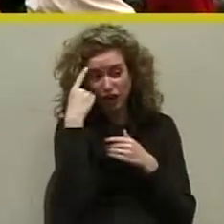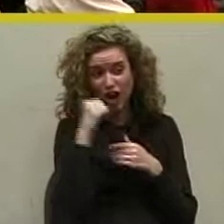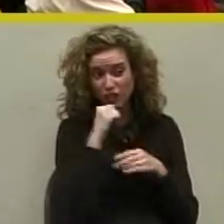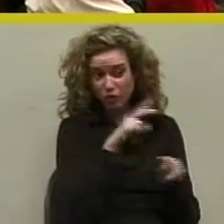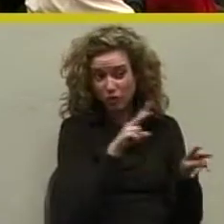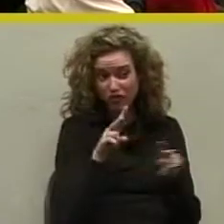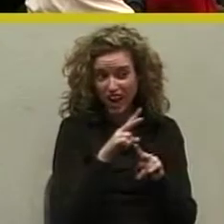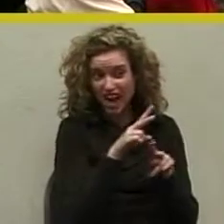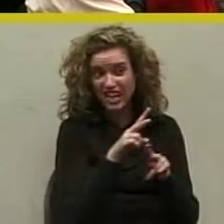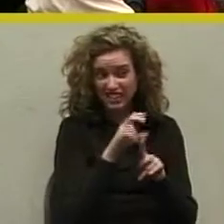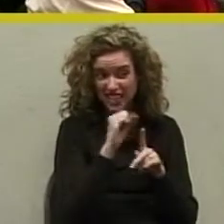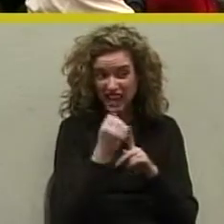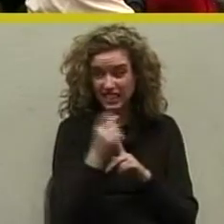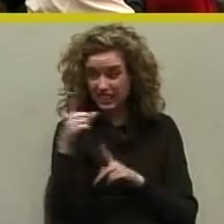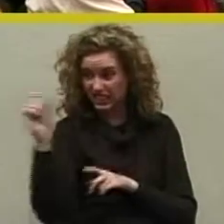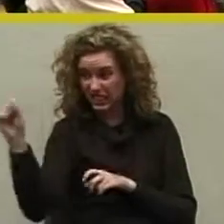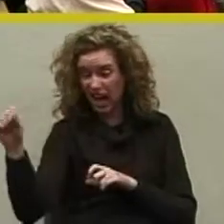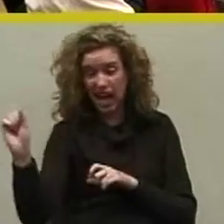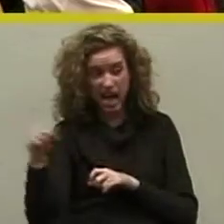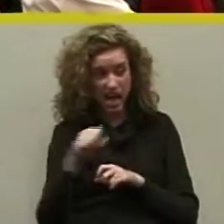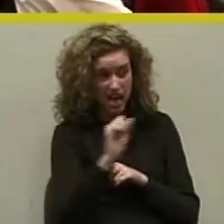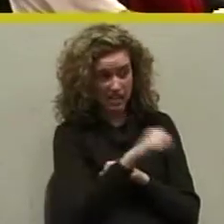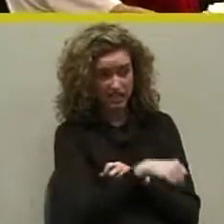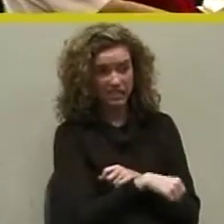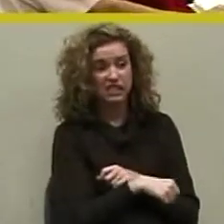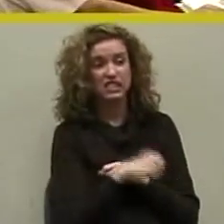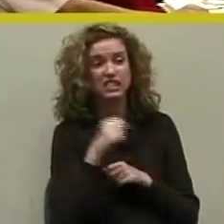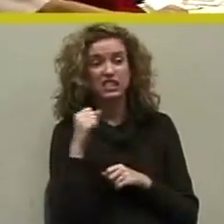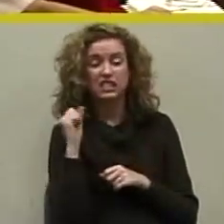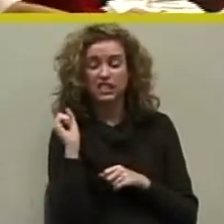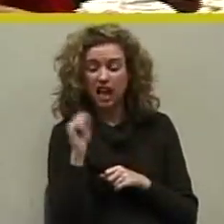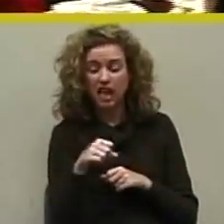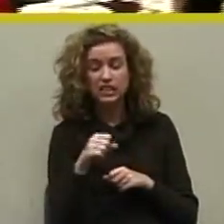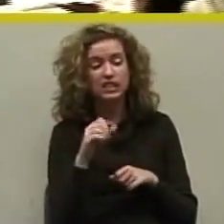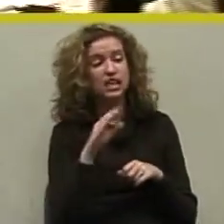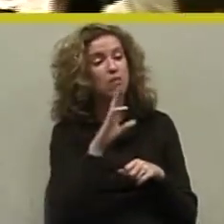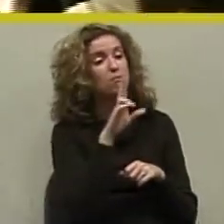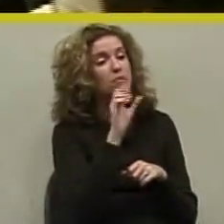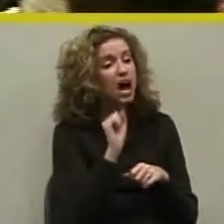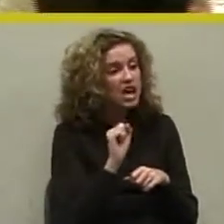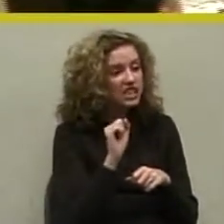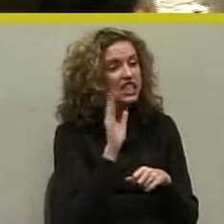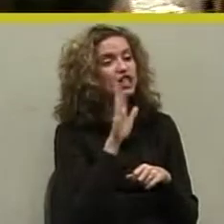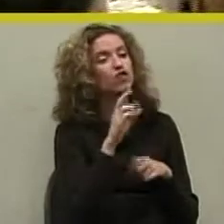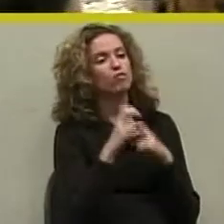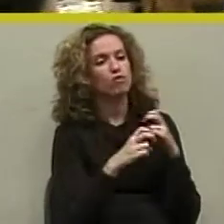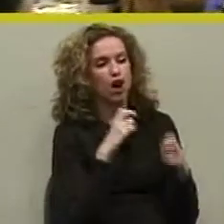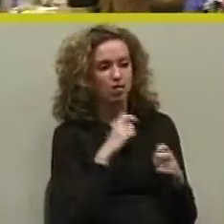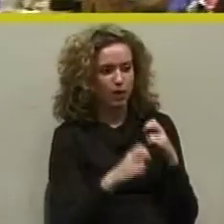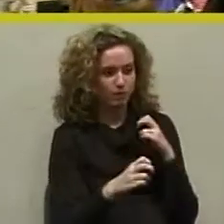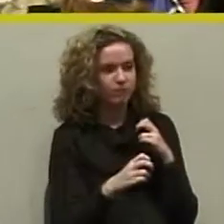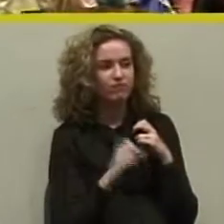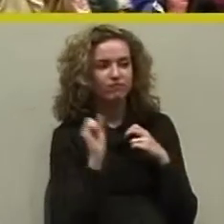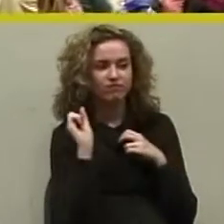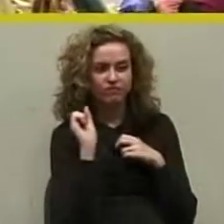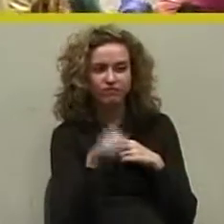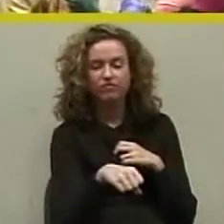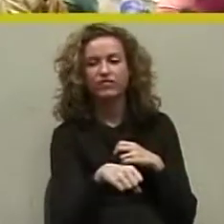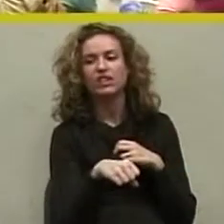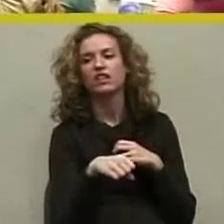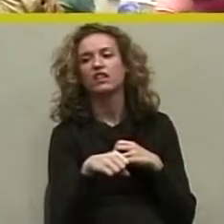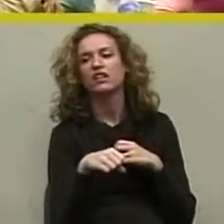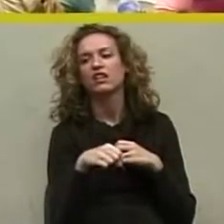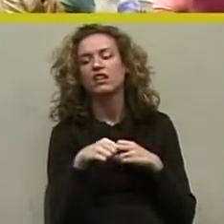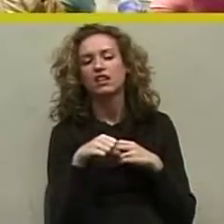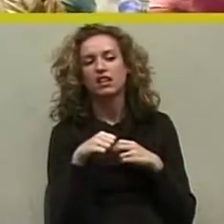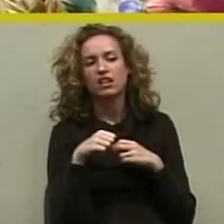settings? Yes. Absolutely. It's on the bus. It is your problem. Okay? Short